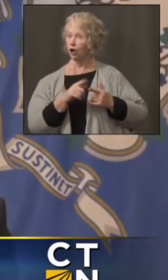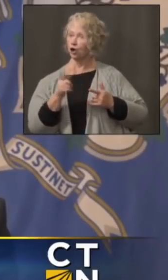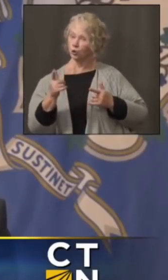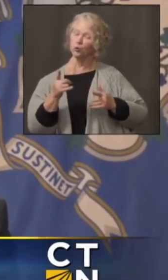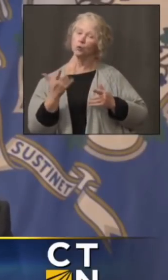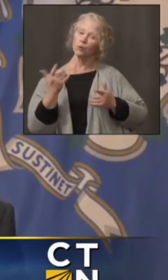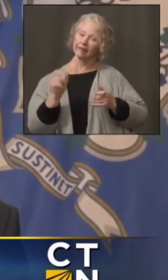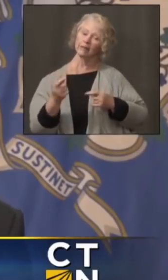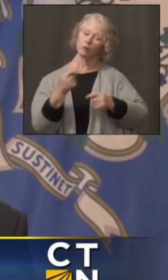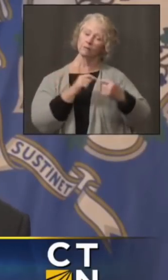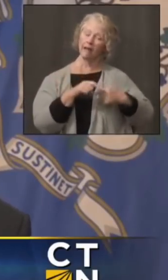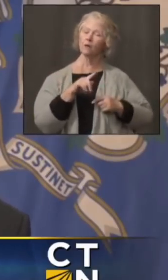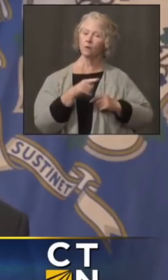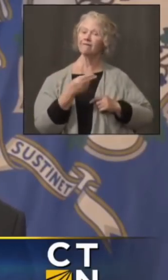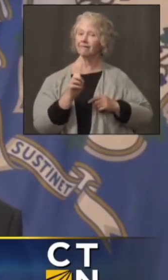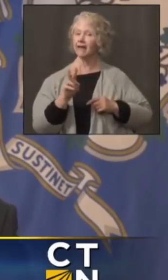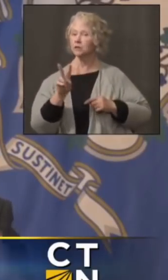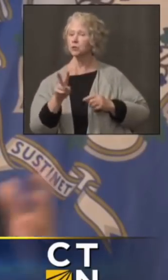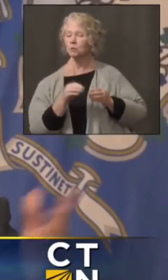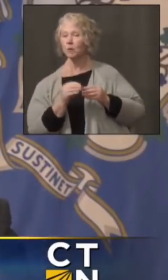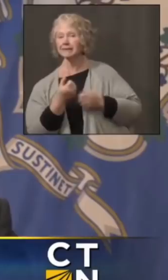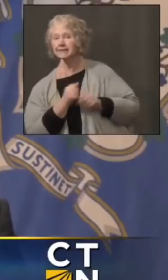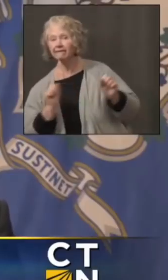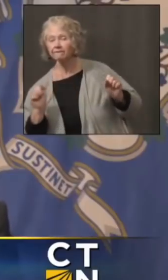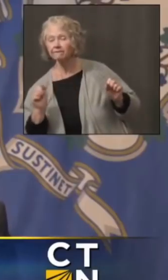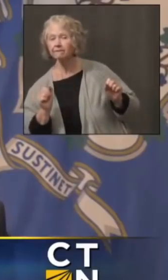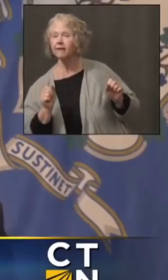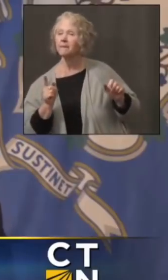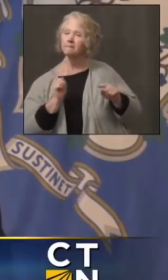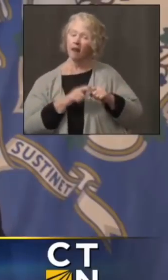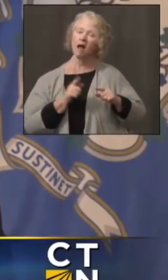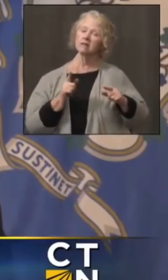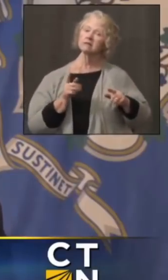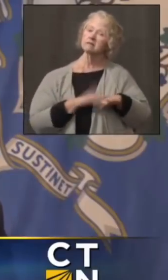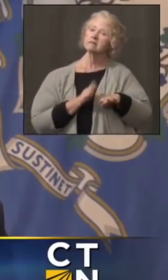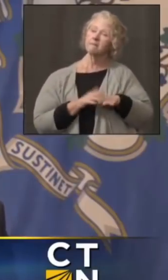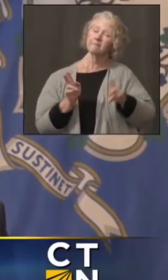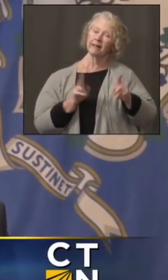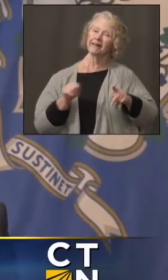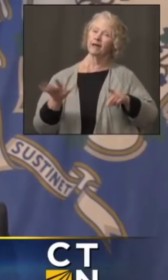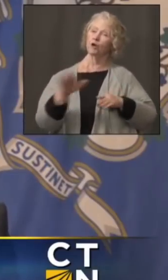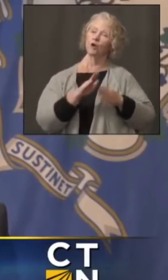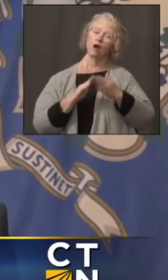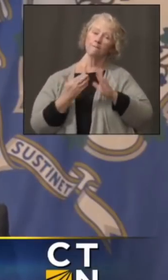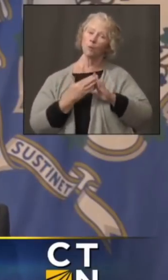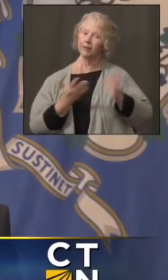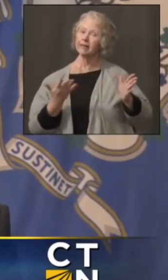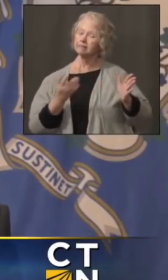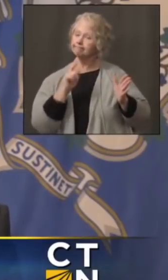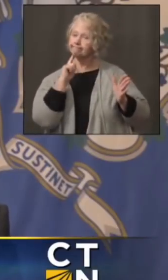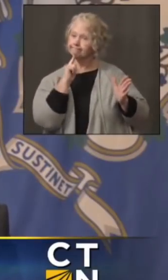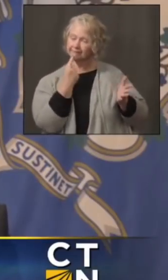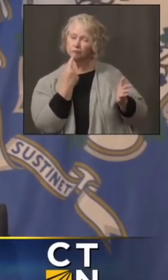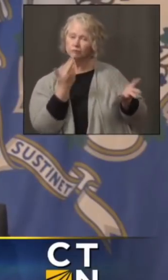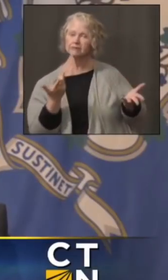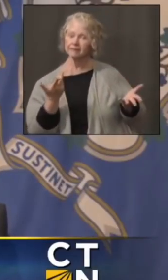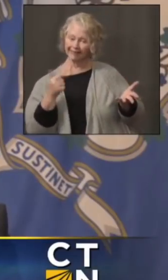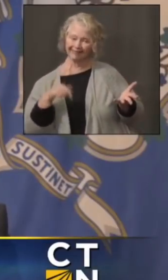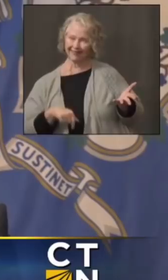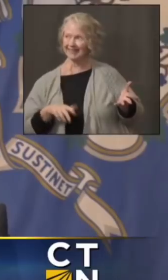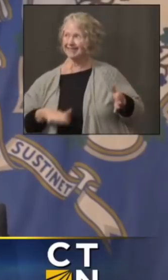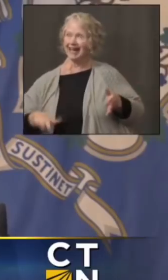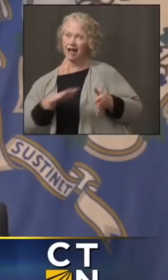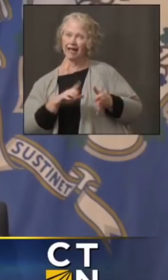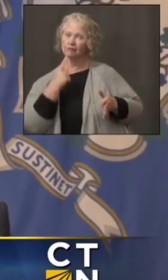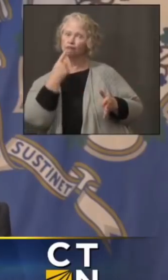safer place to be. And by the way, it sends a message to people in your community that you're in a red alert status, and